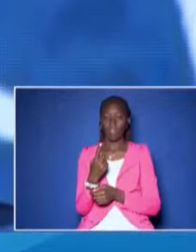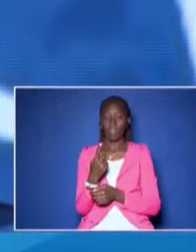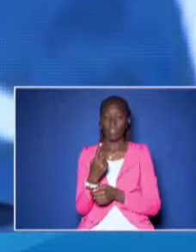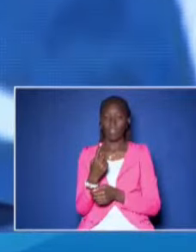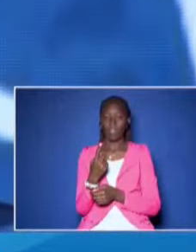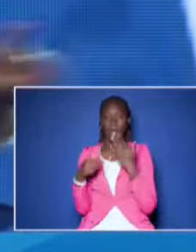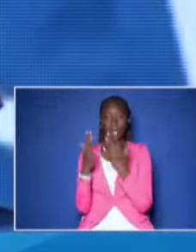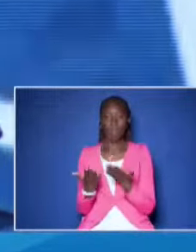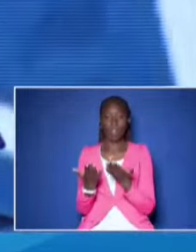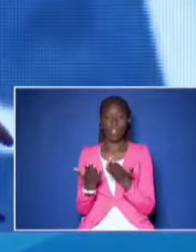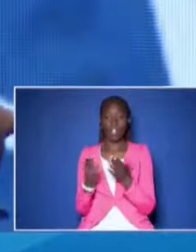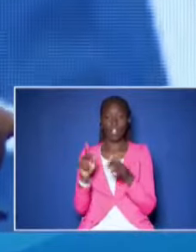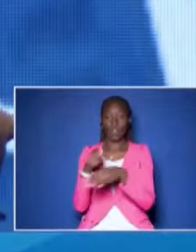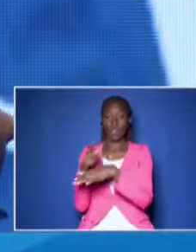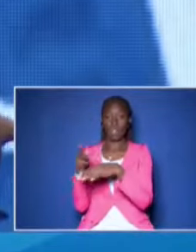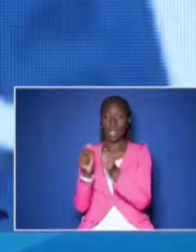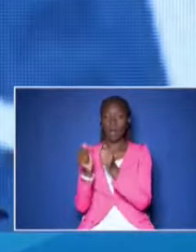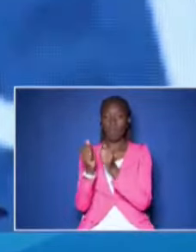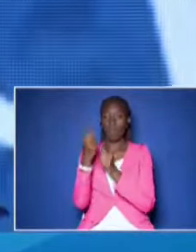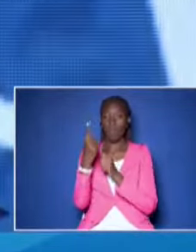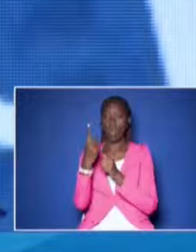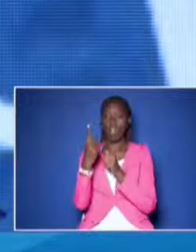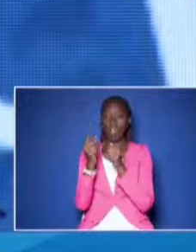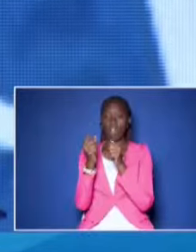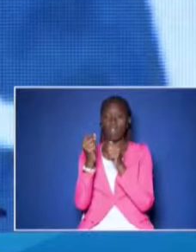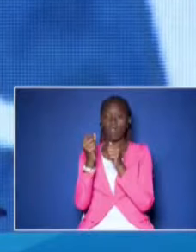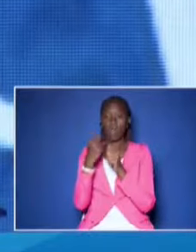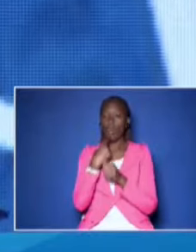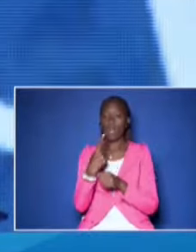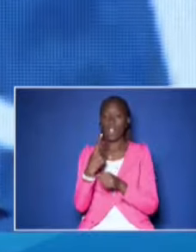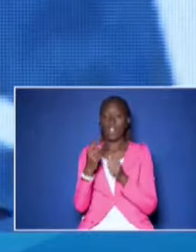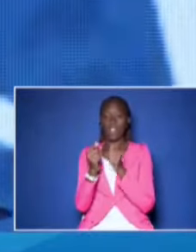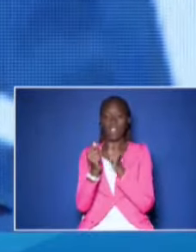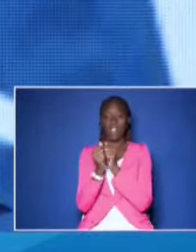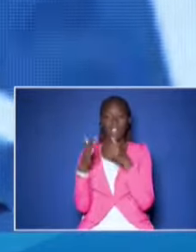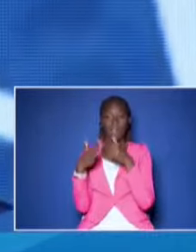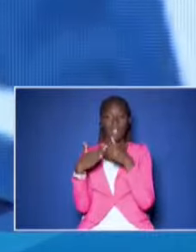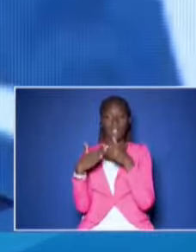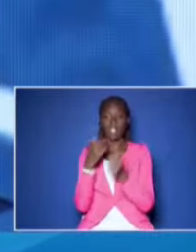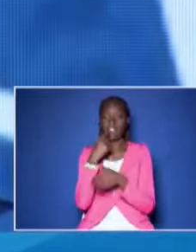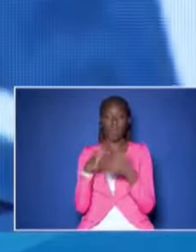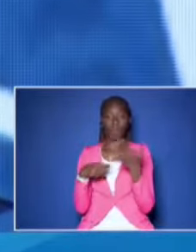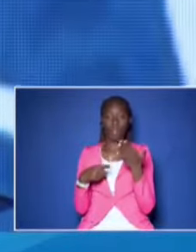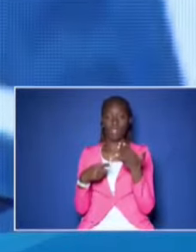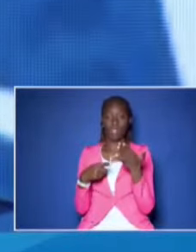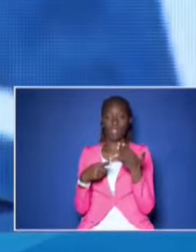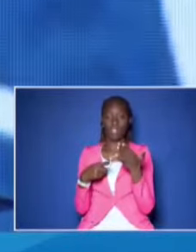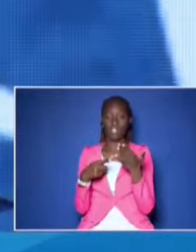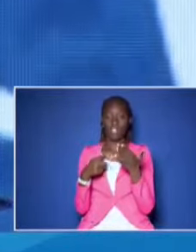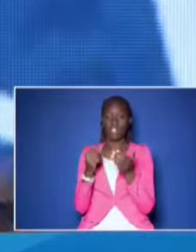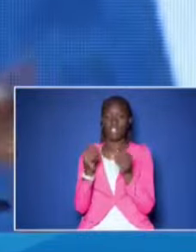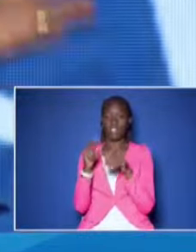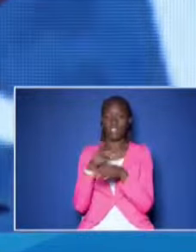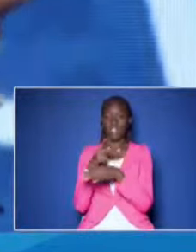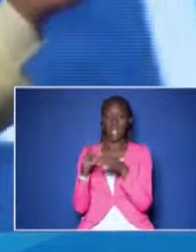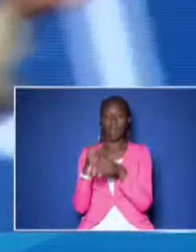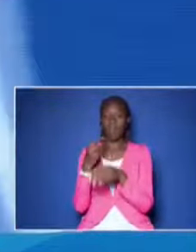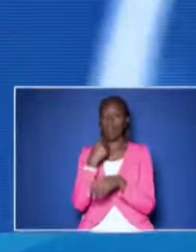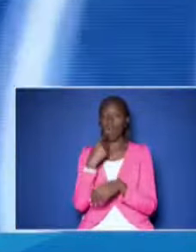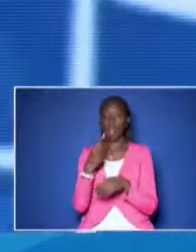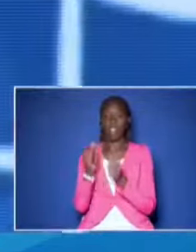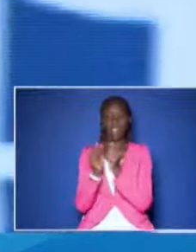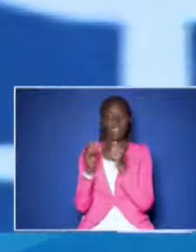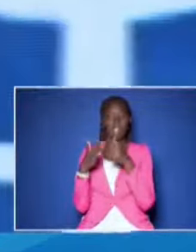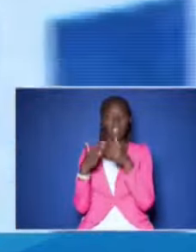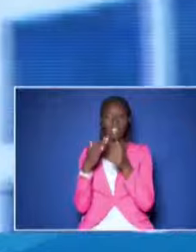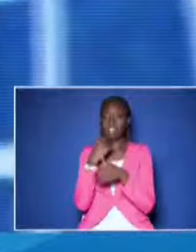Bible Psalm 119:89 pleas quickly Psalm 119